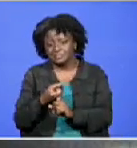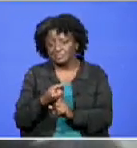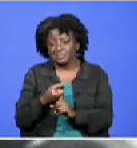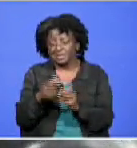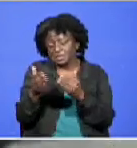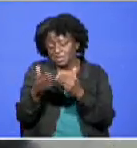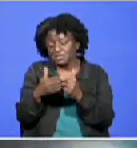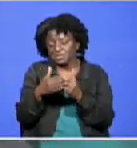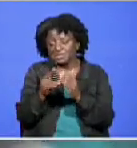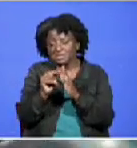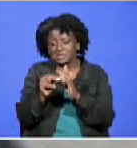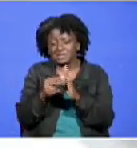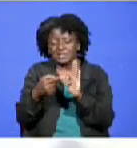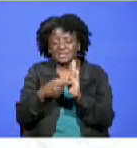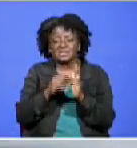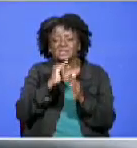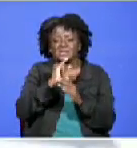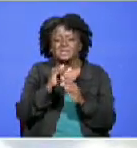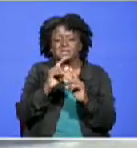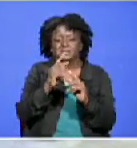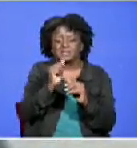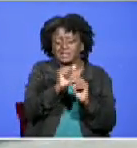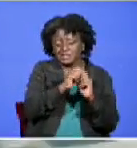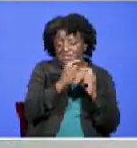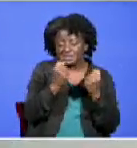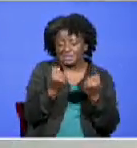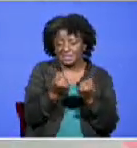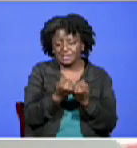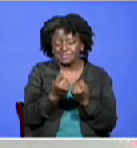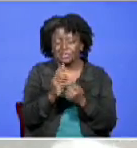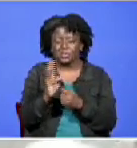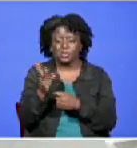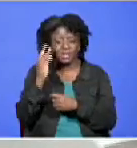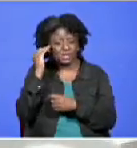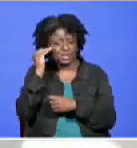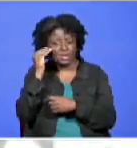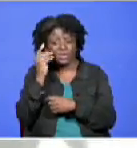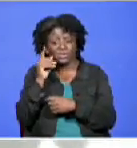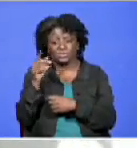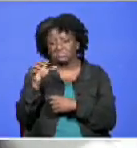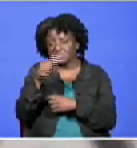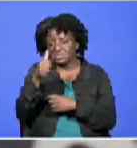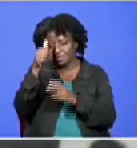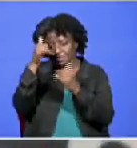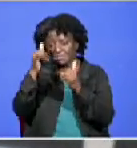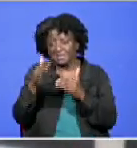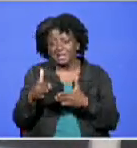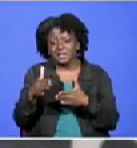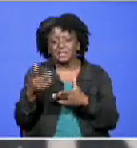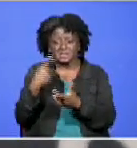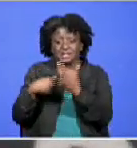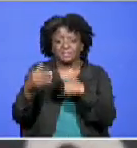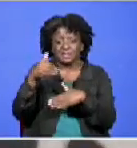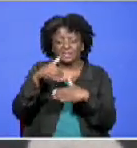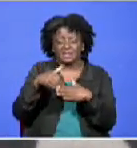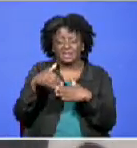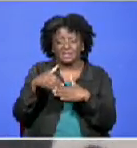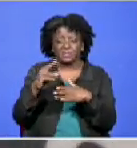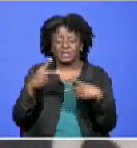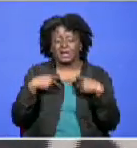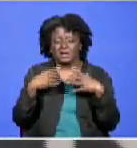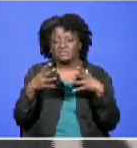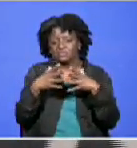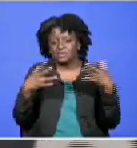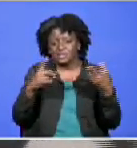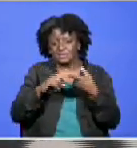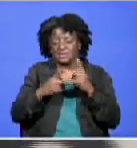and we know he's coming in. We have great camaraderie in the room, and we look forward to adding him to it.